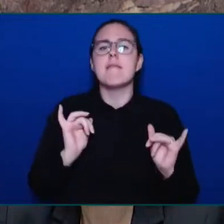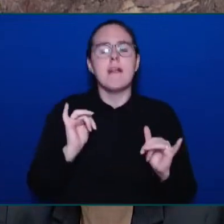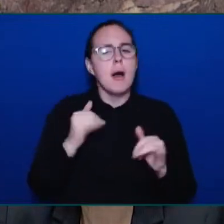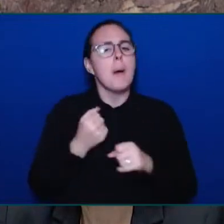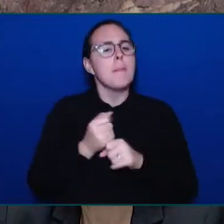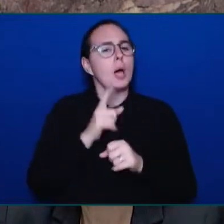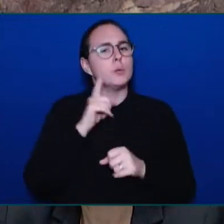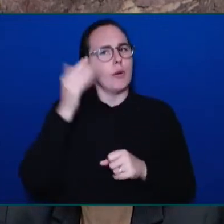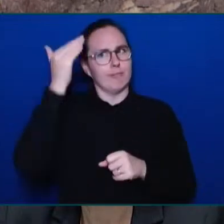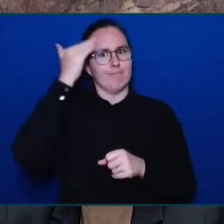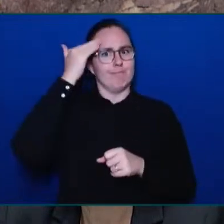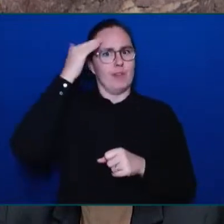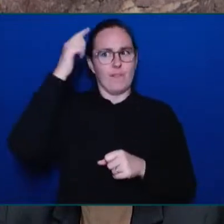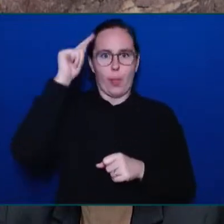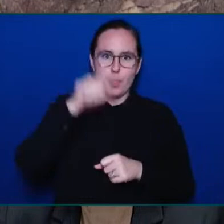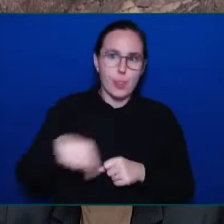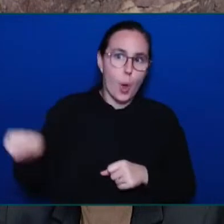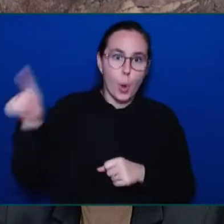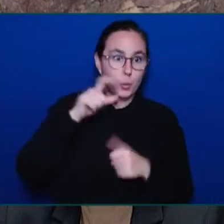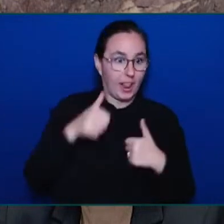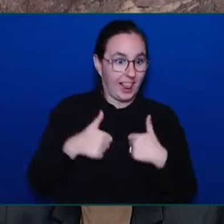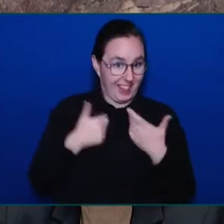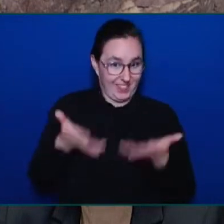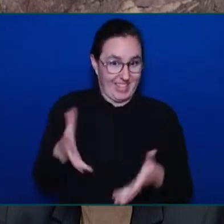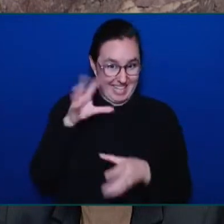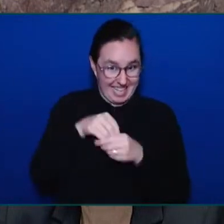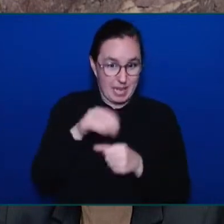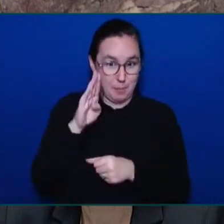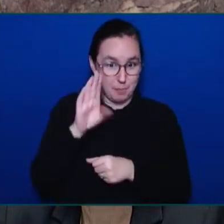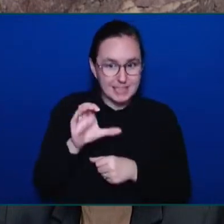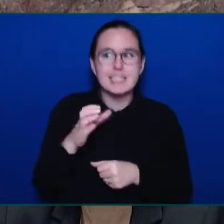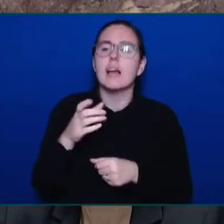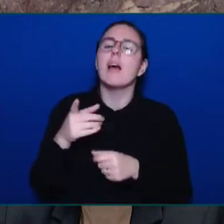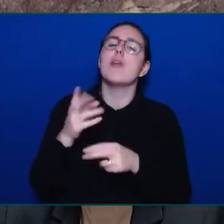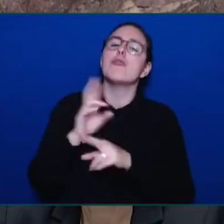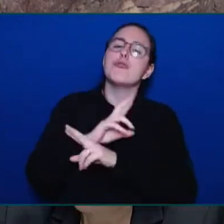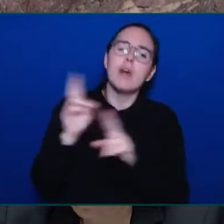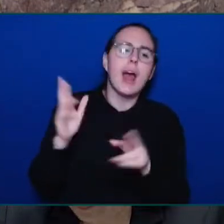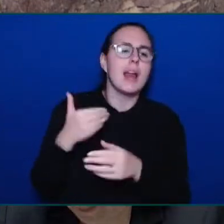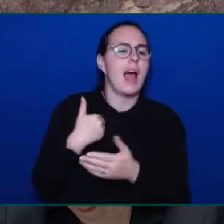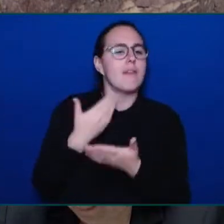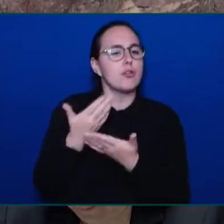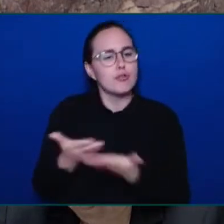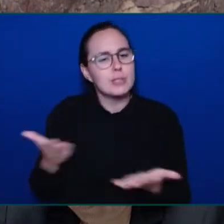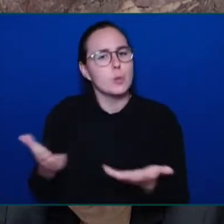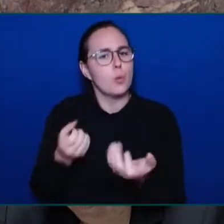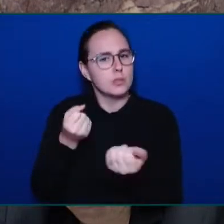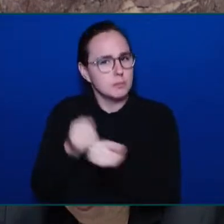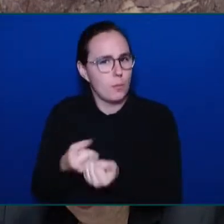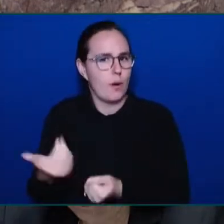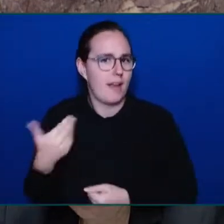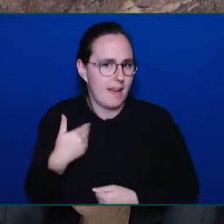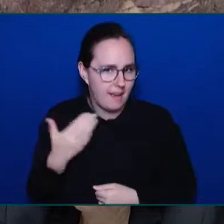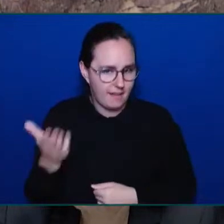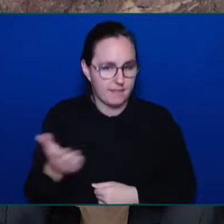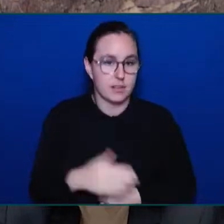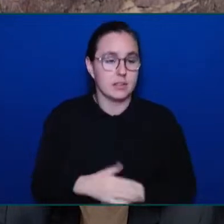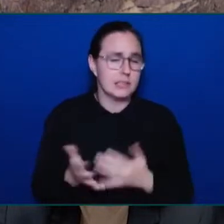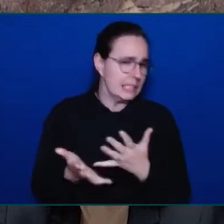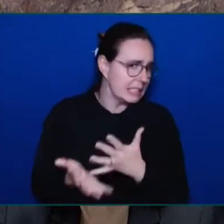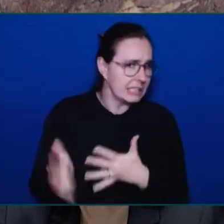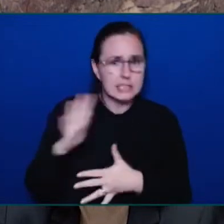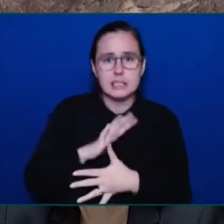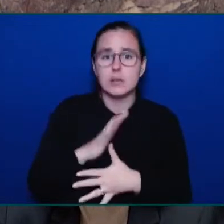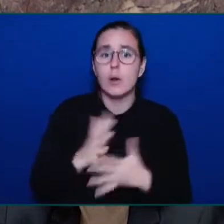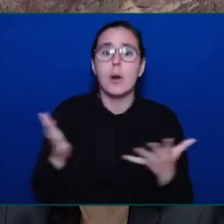resources. And as the Minister of Health said, one of the things that's most important is considering organ donorship.